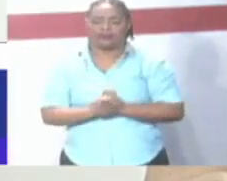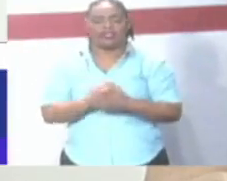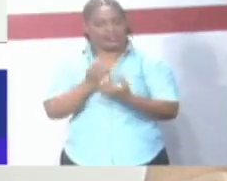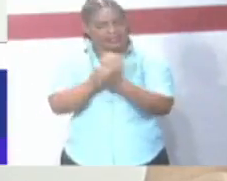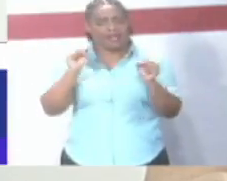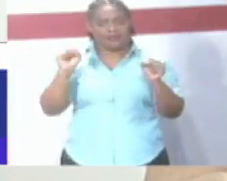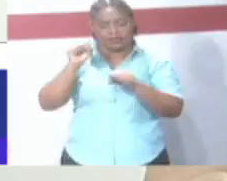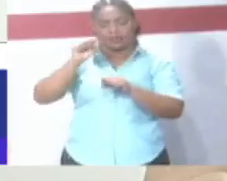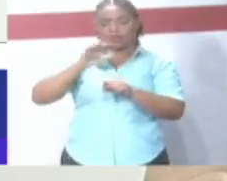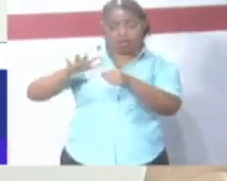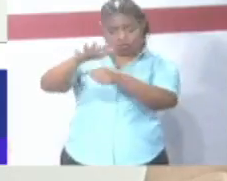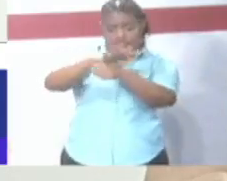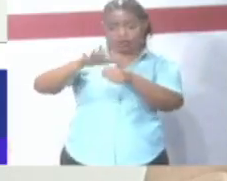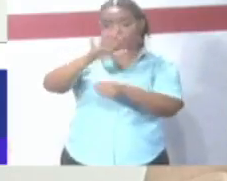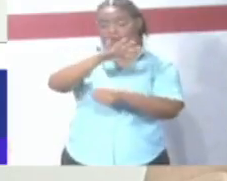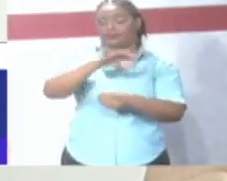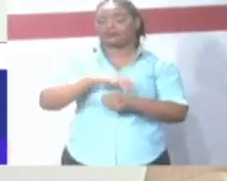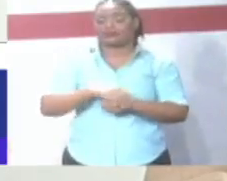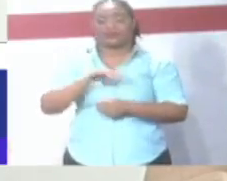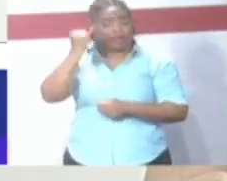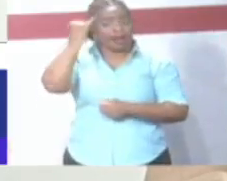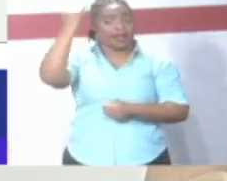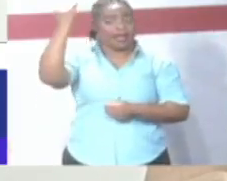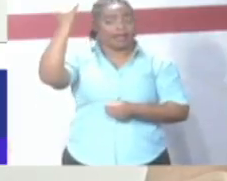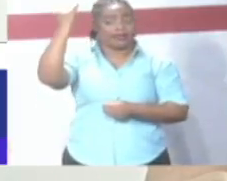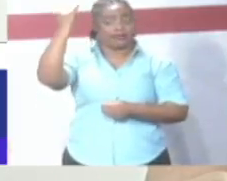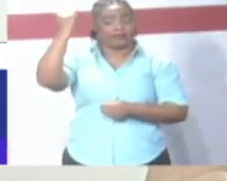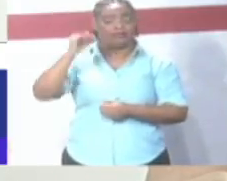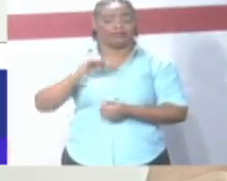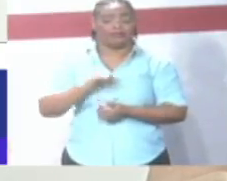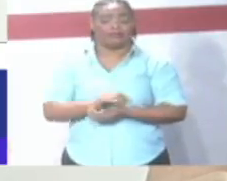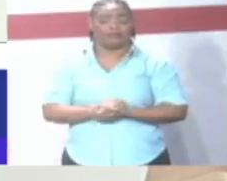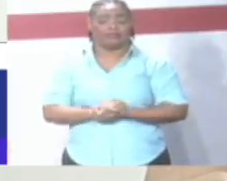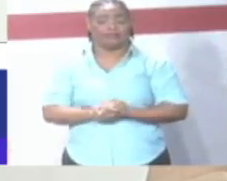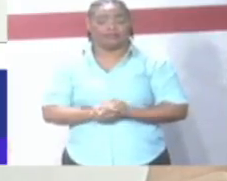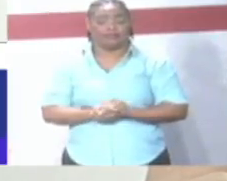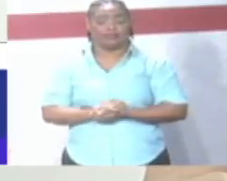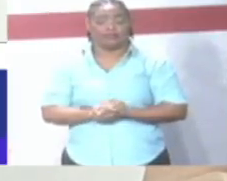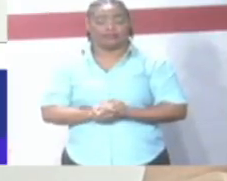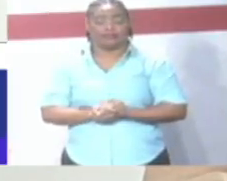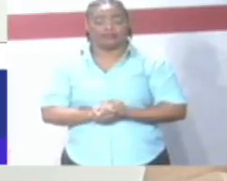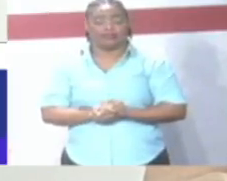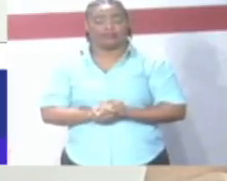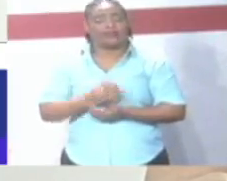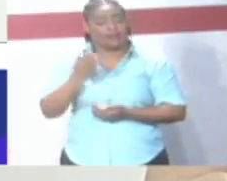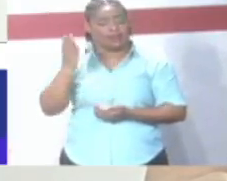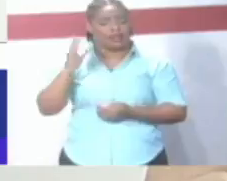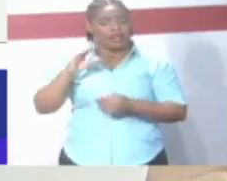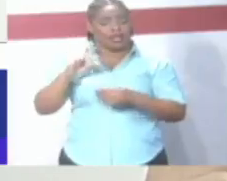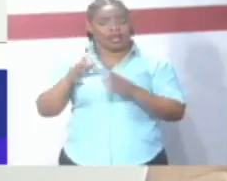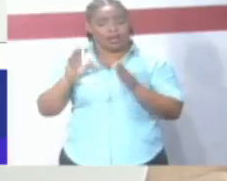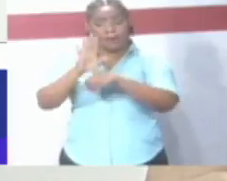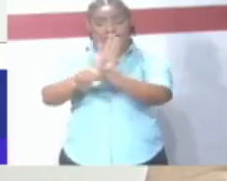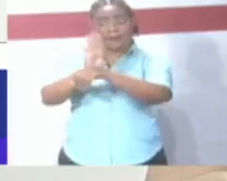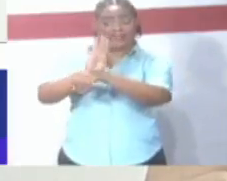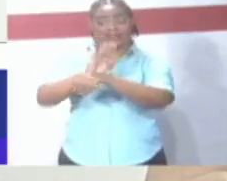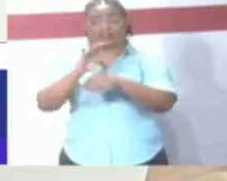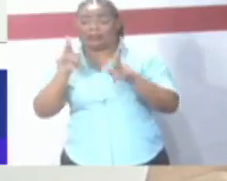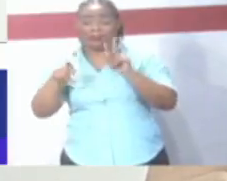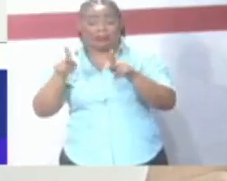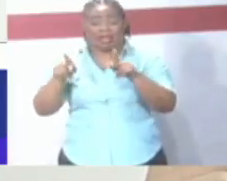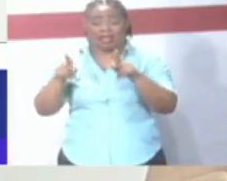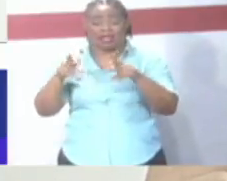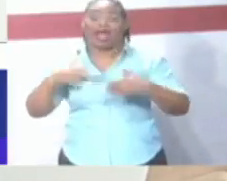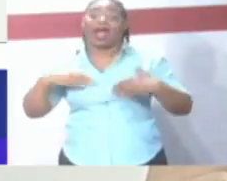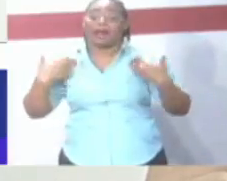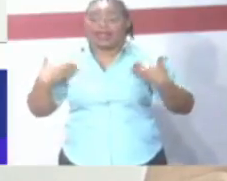concept is a concept that is meeting with a lot of favor with the business community, and especially